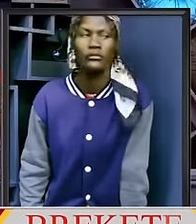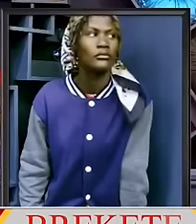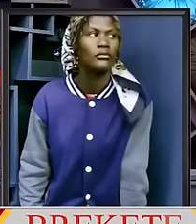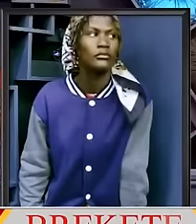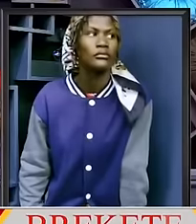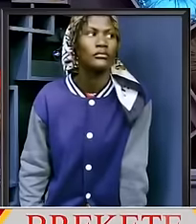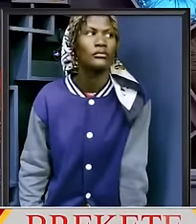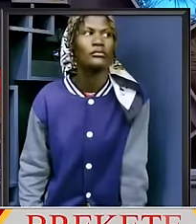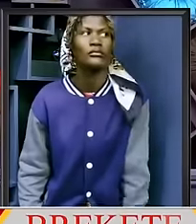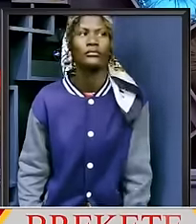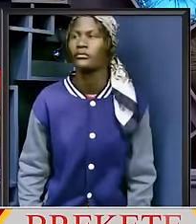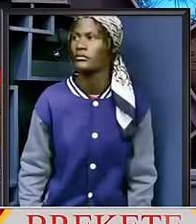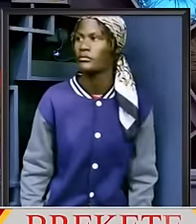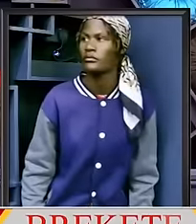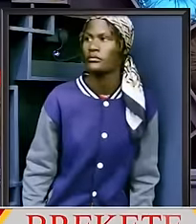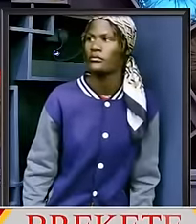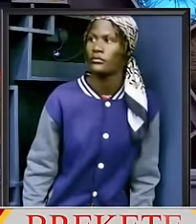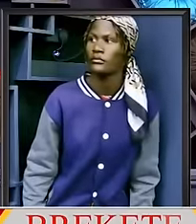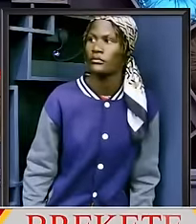CP never pick.